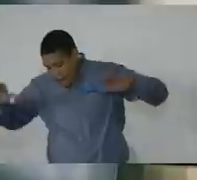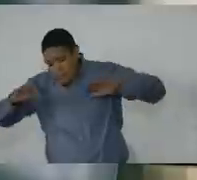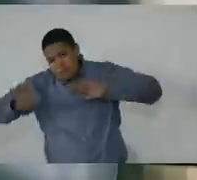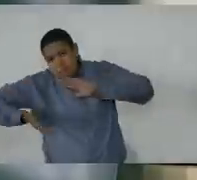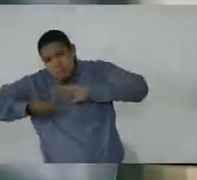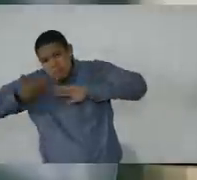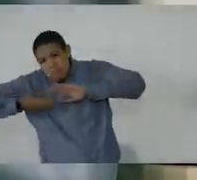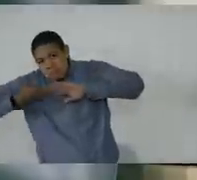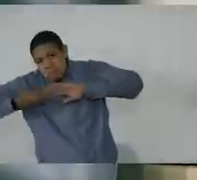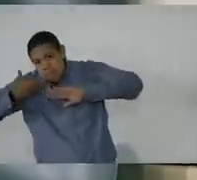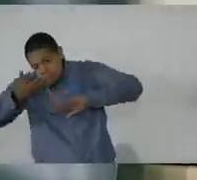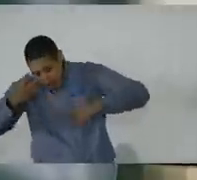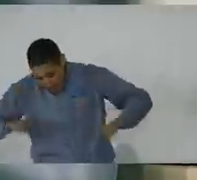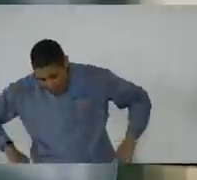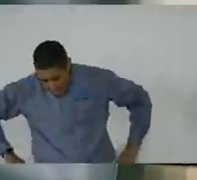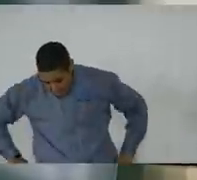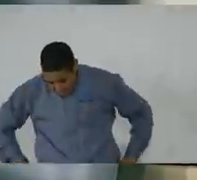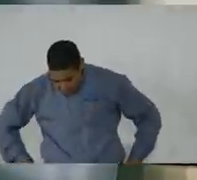underway.